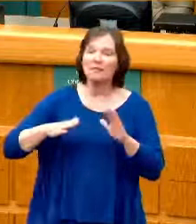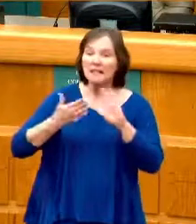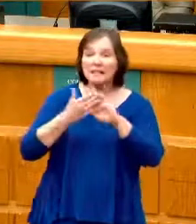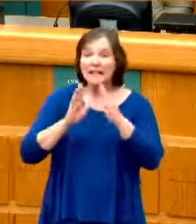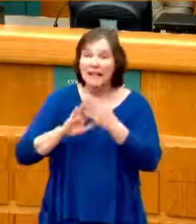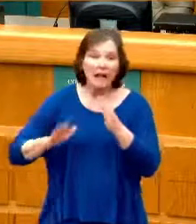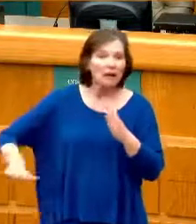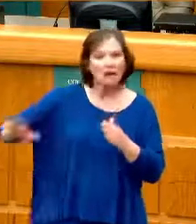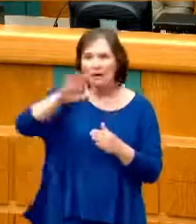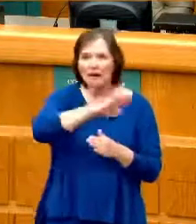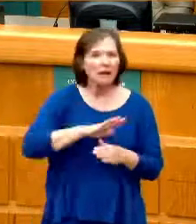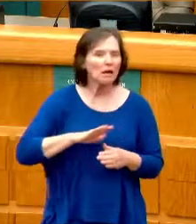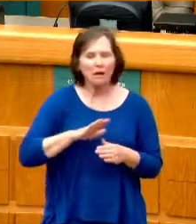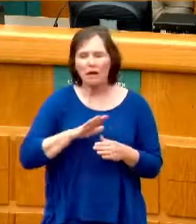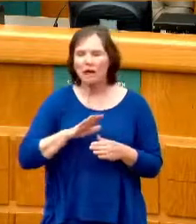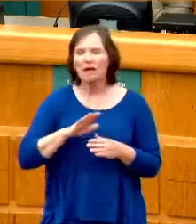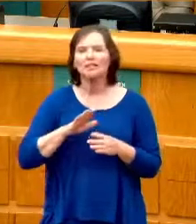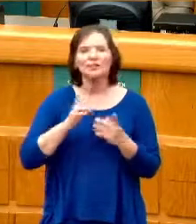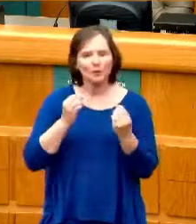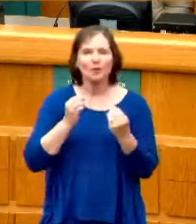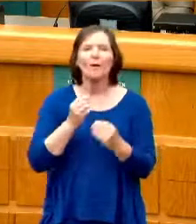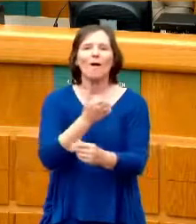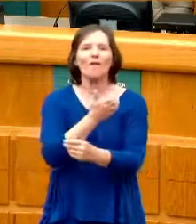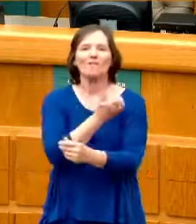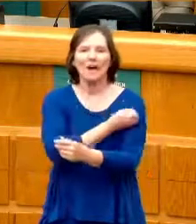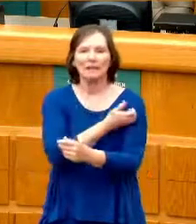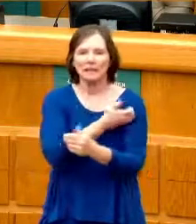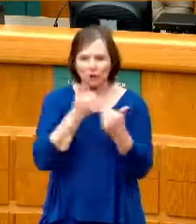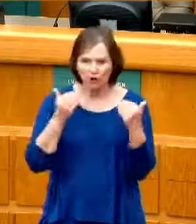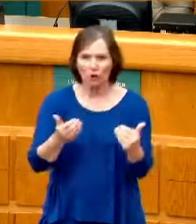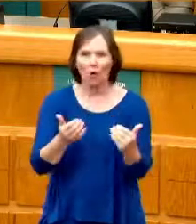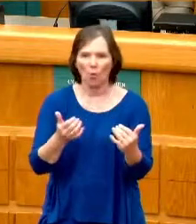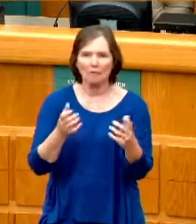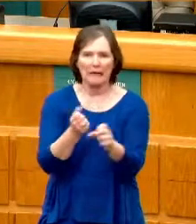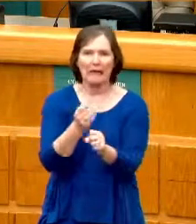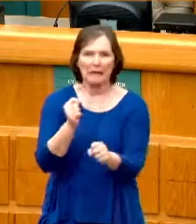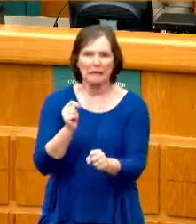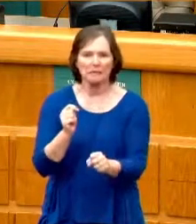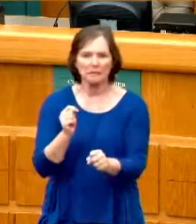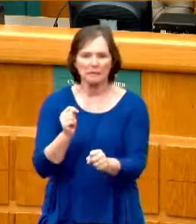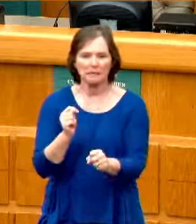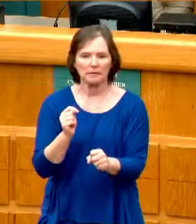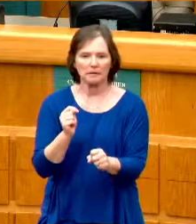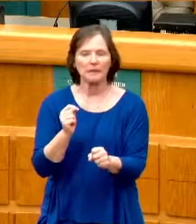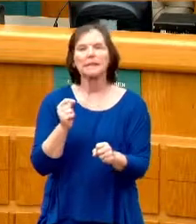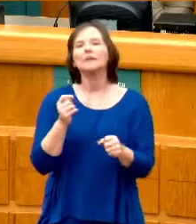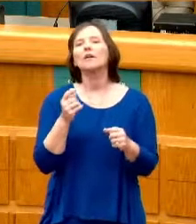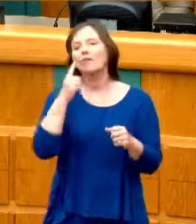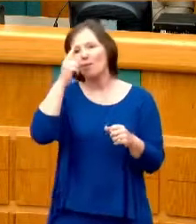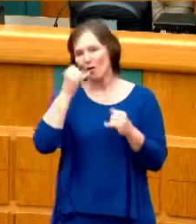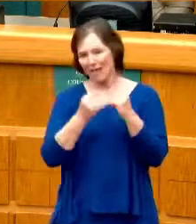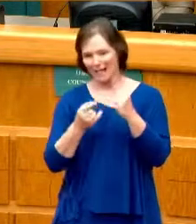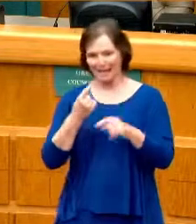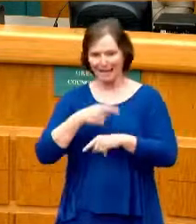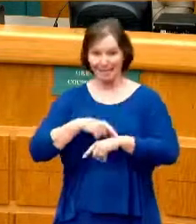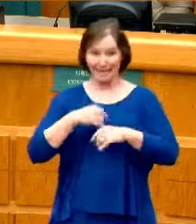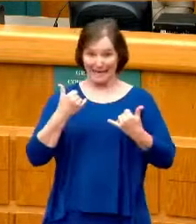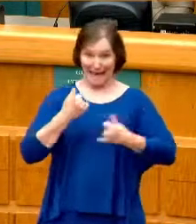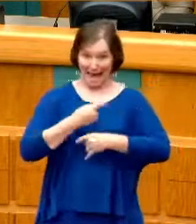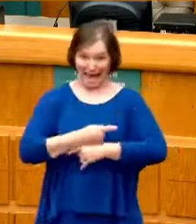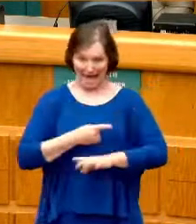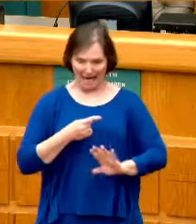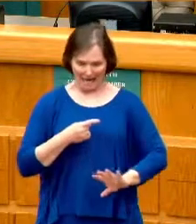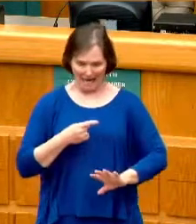or if you're young and listening to this on Facebook, please let me say it for the last time today. You